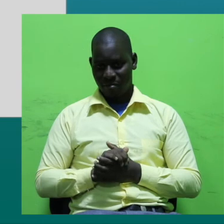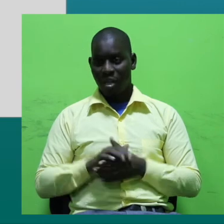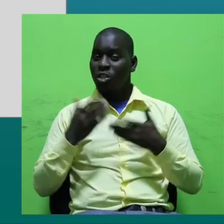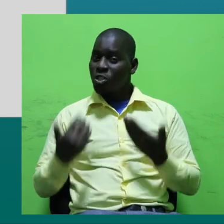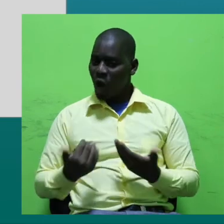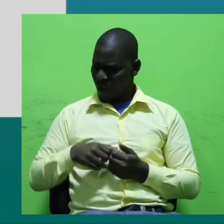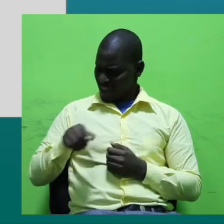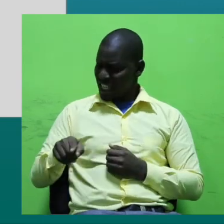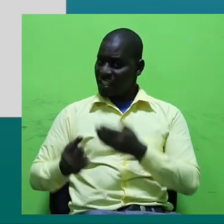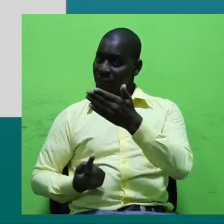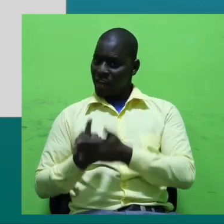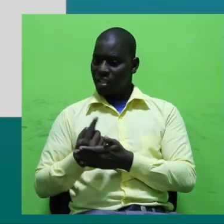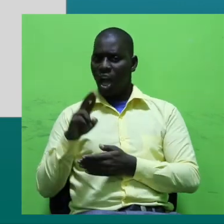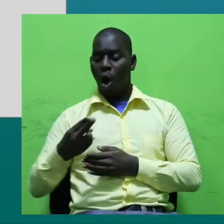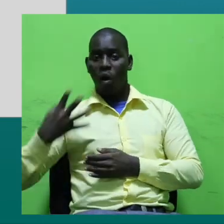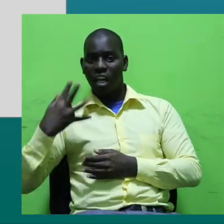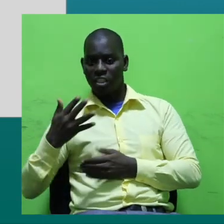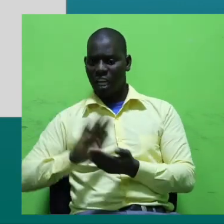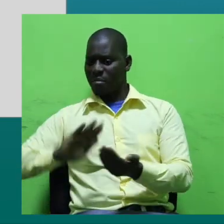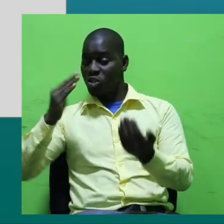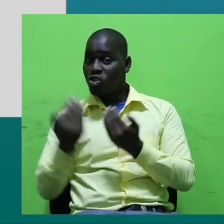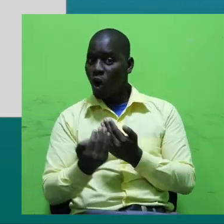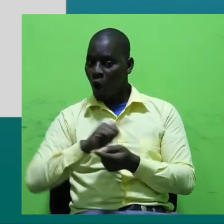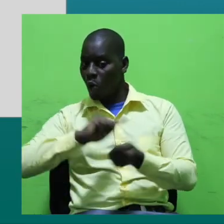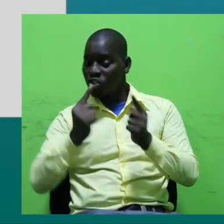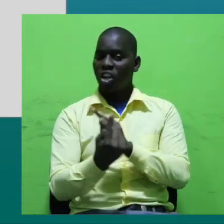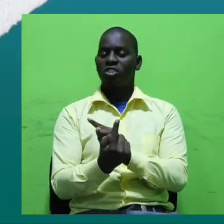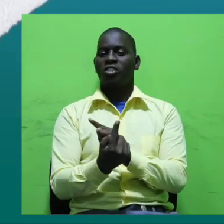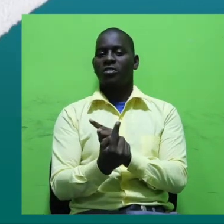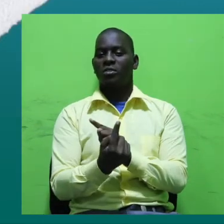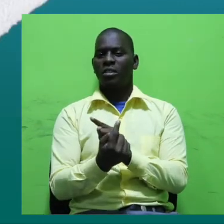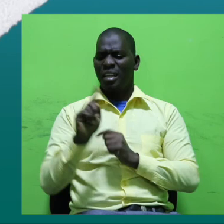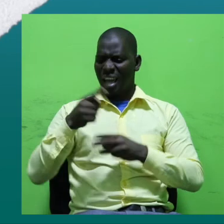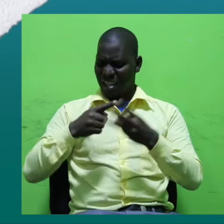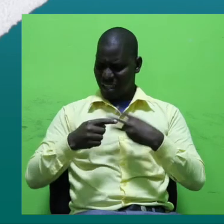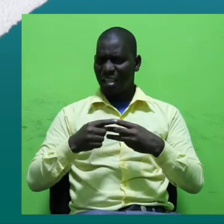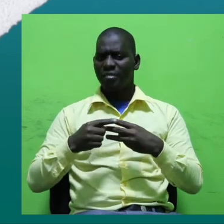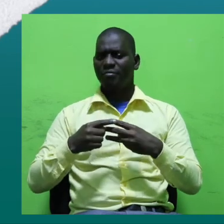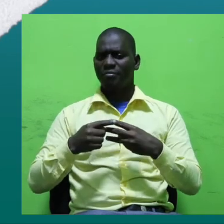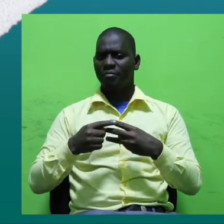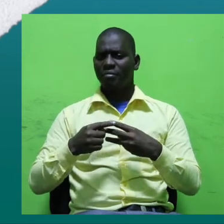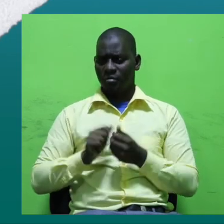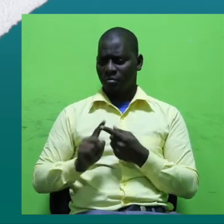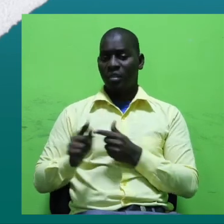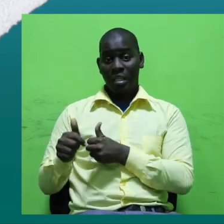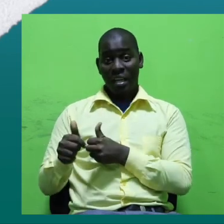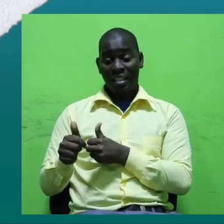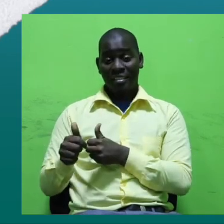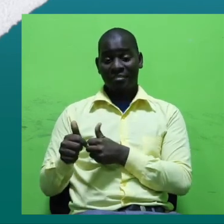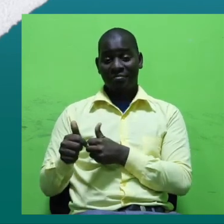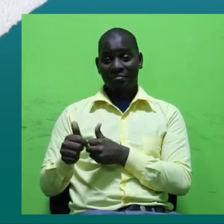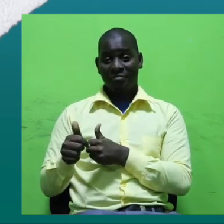Now, let us test our hypothesis. Millipedes prefer damp. Take two trays, millipedes, damp